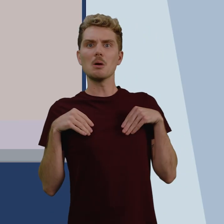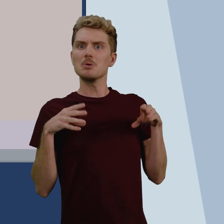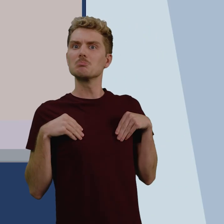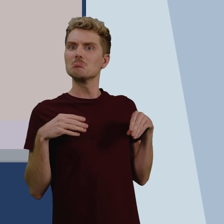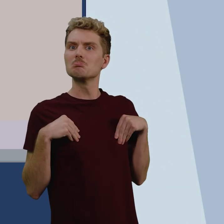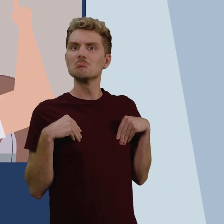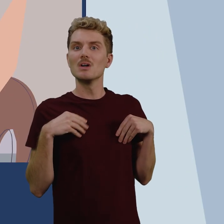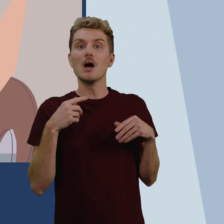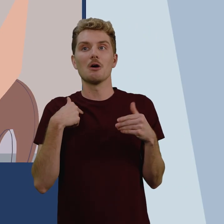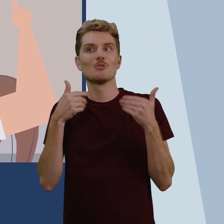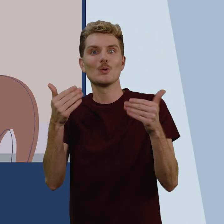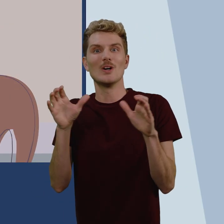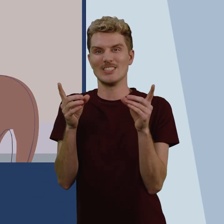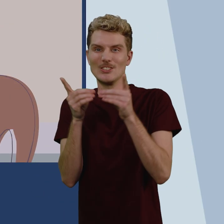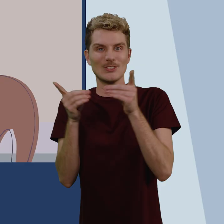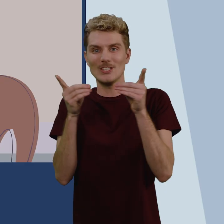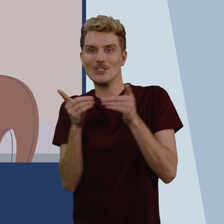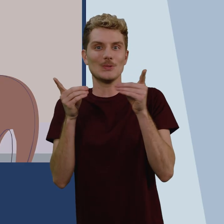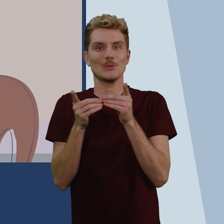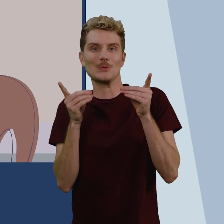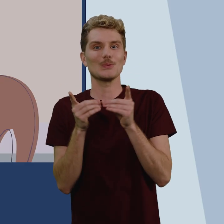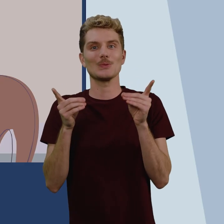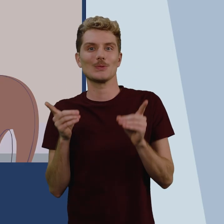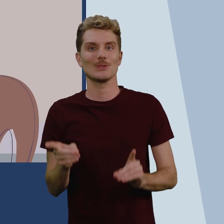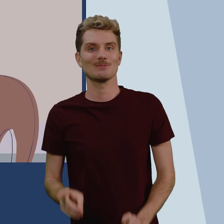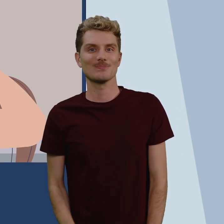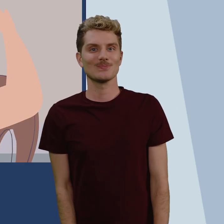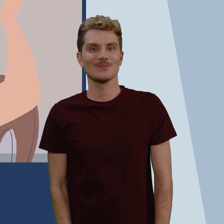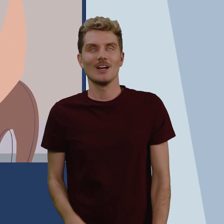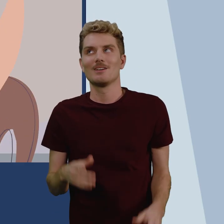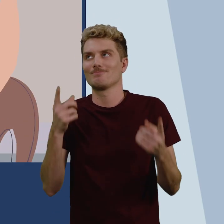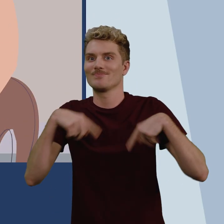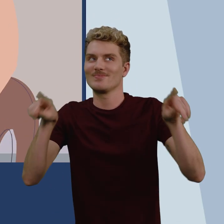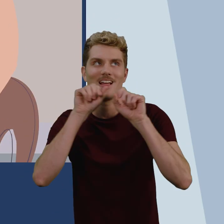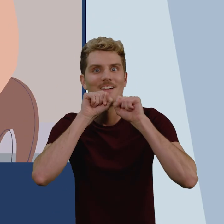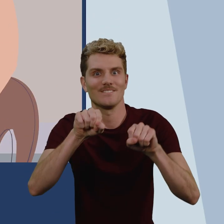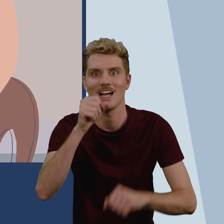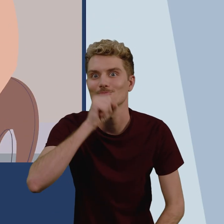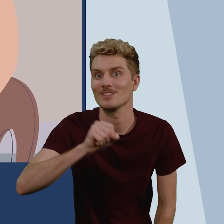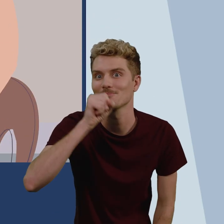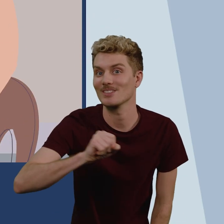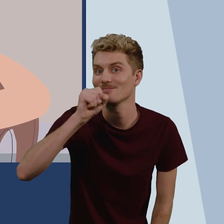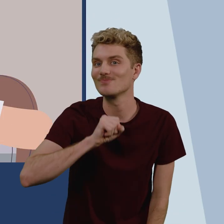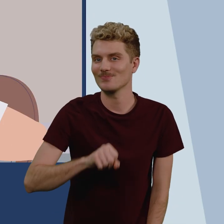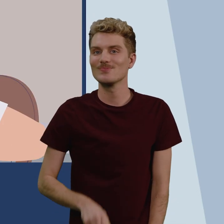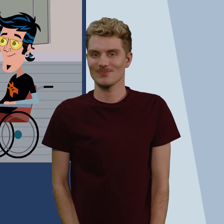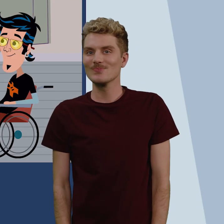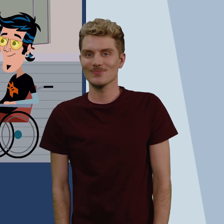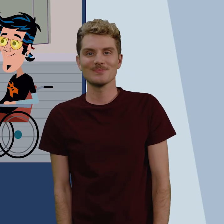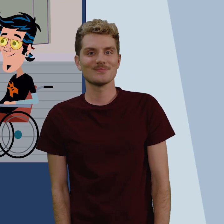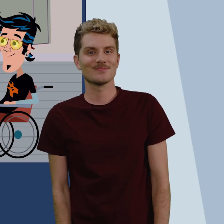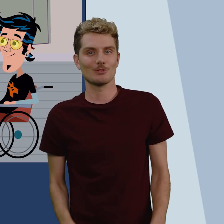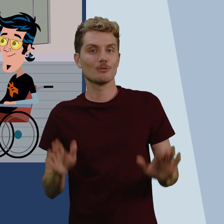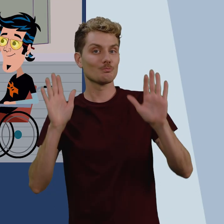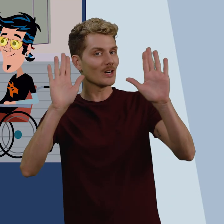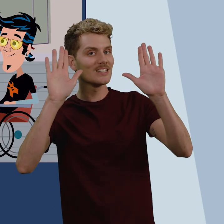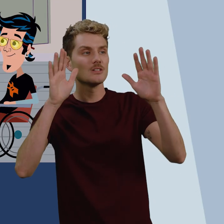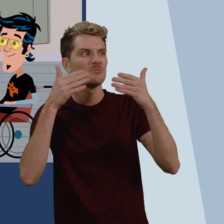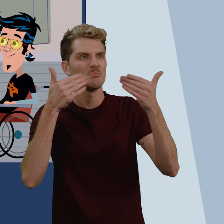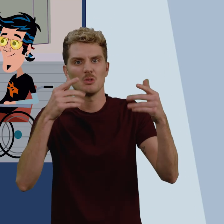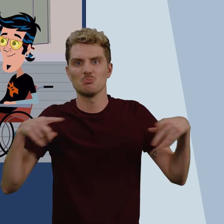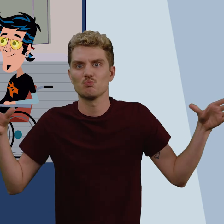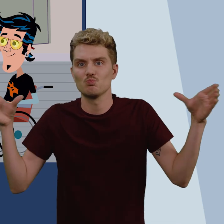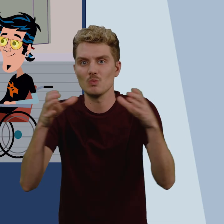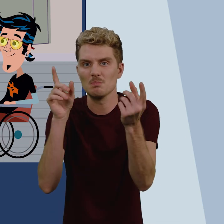is acceptable. Oh, I'll do dessert. Everybody loves ice cream. Great.